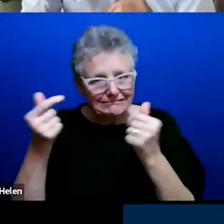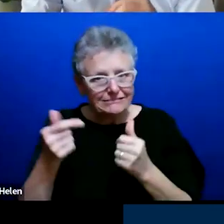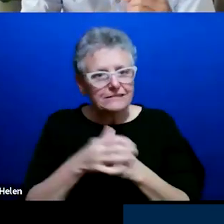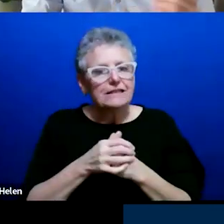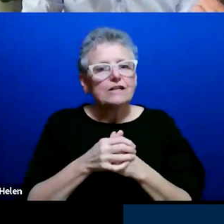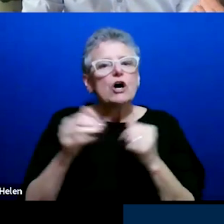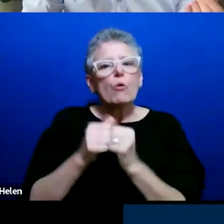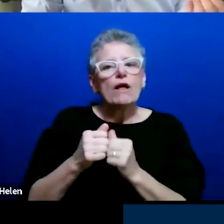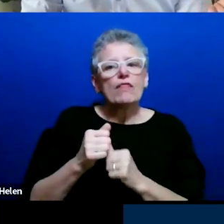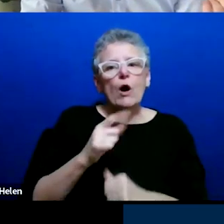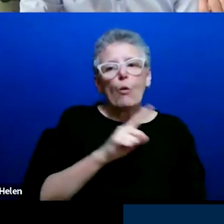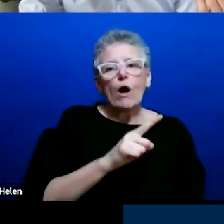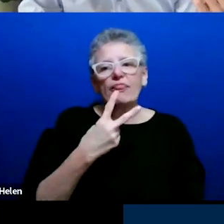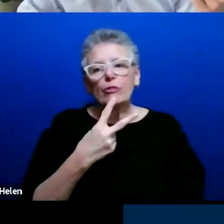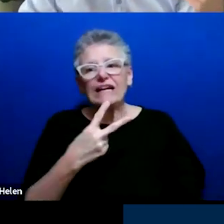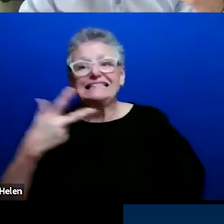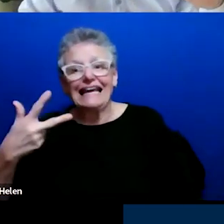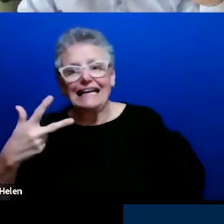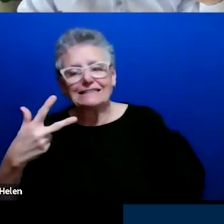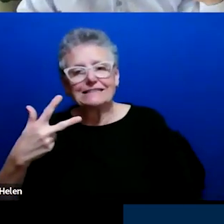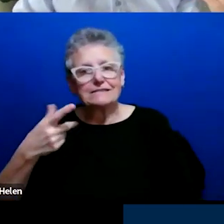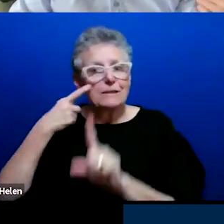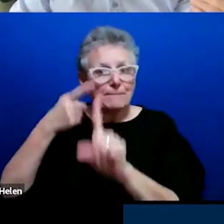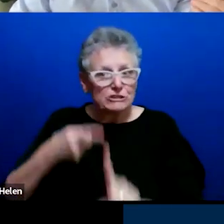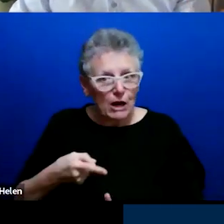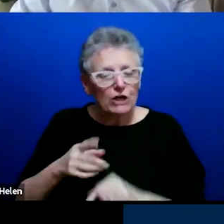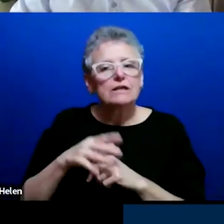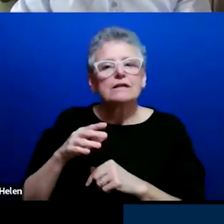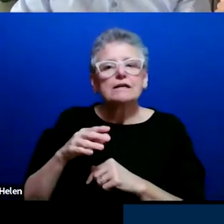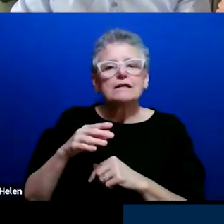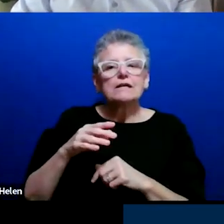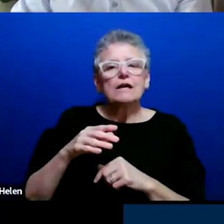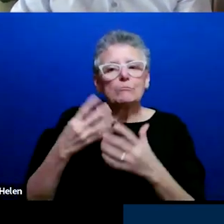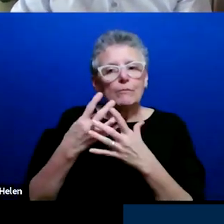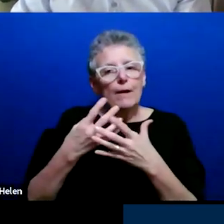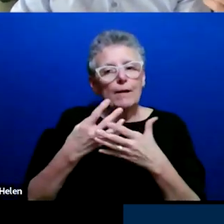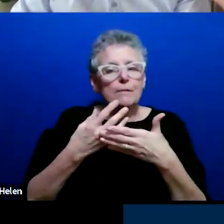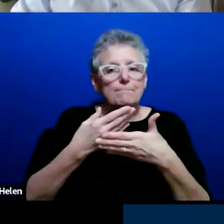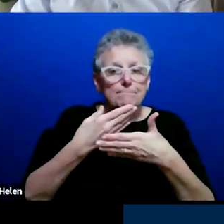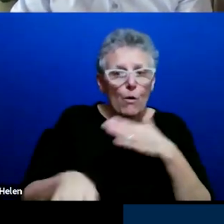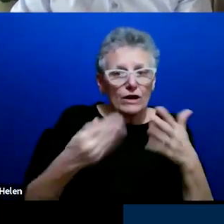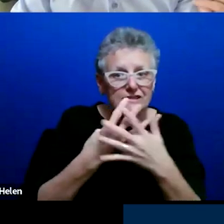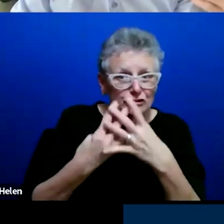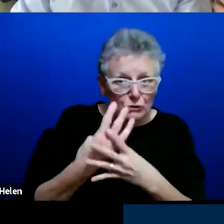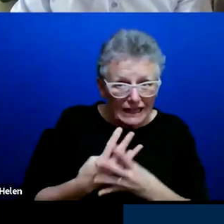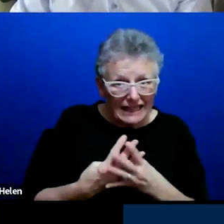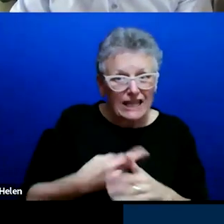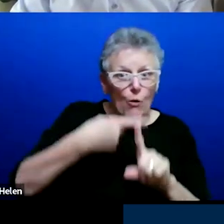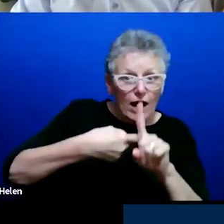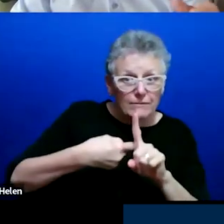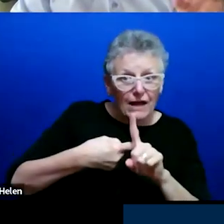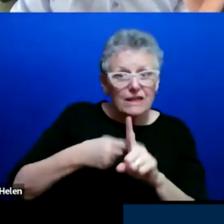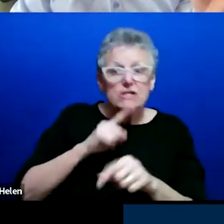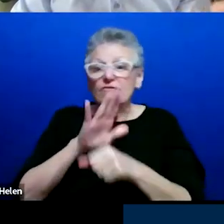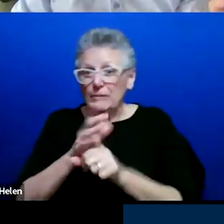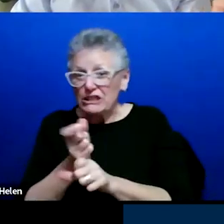with the 136 benchmark. So you want a newborn hearing screen within 1 month, confirm at 3 months, intervene at 6